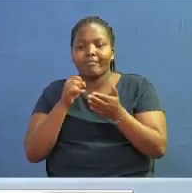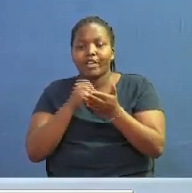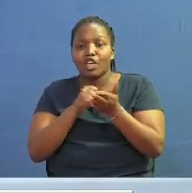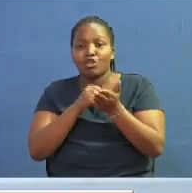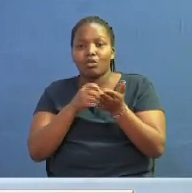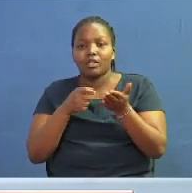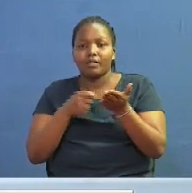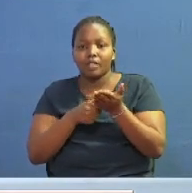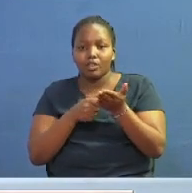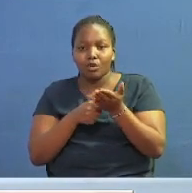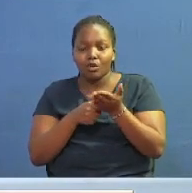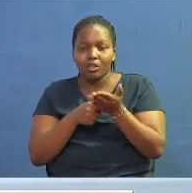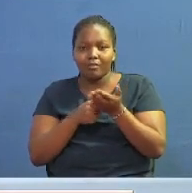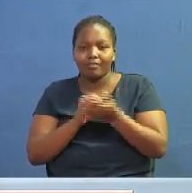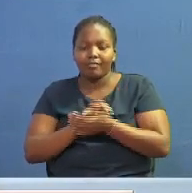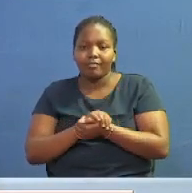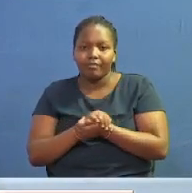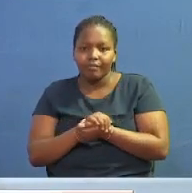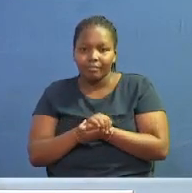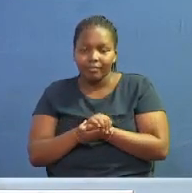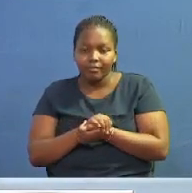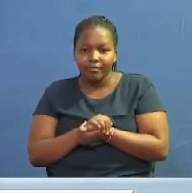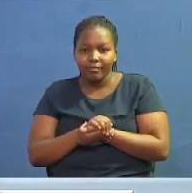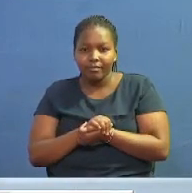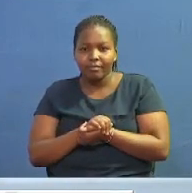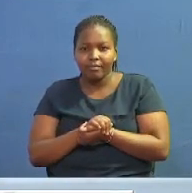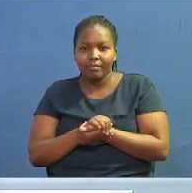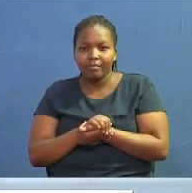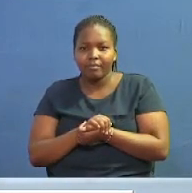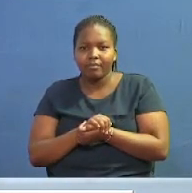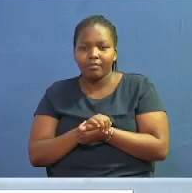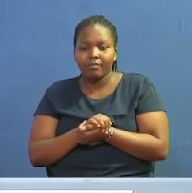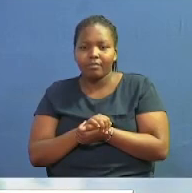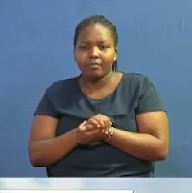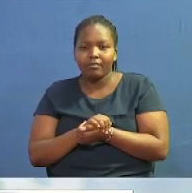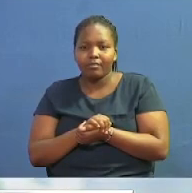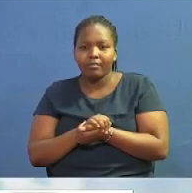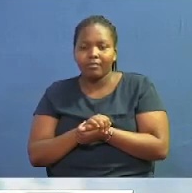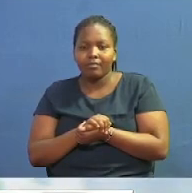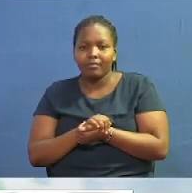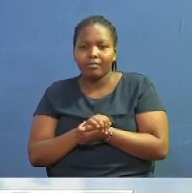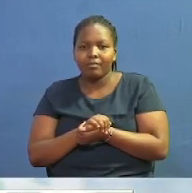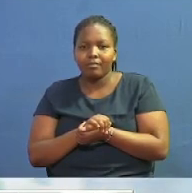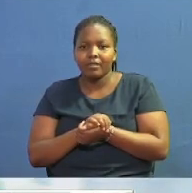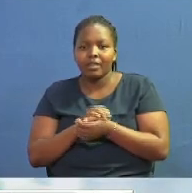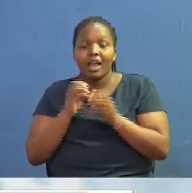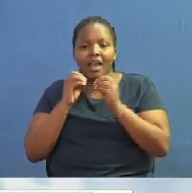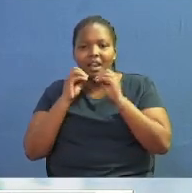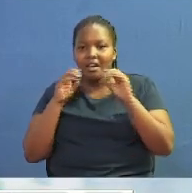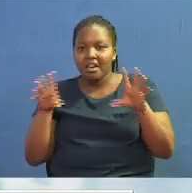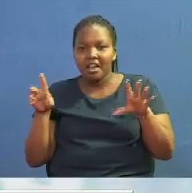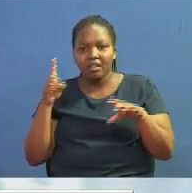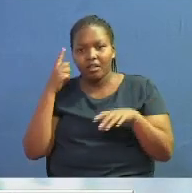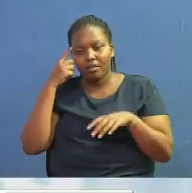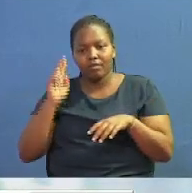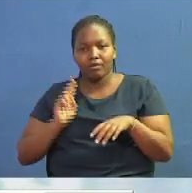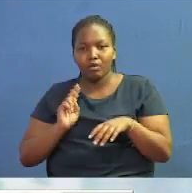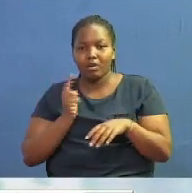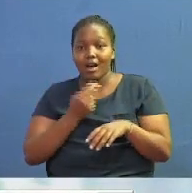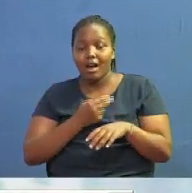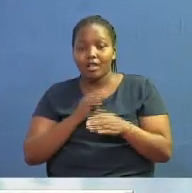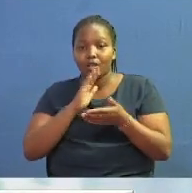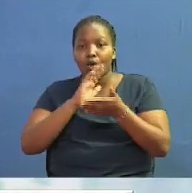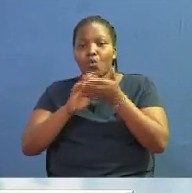this inclusivity that you're talking about? So we say that there is nothing for us without us. And